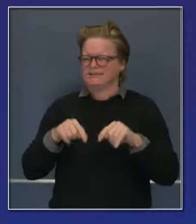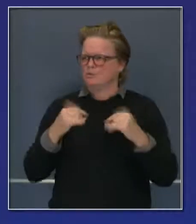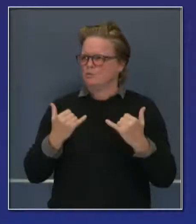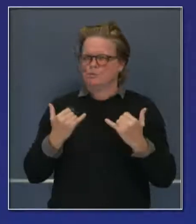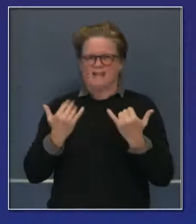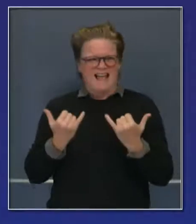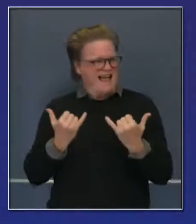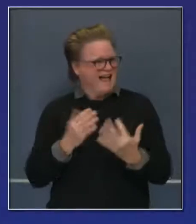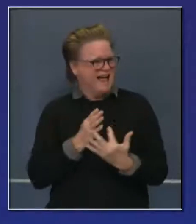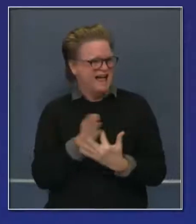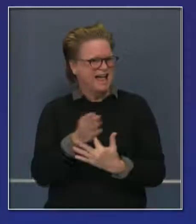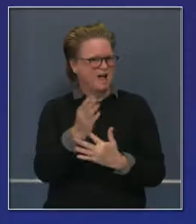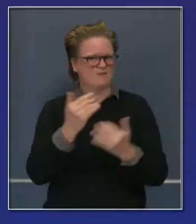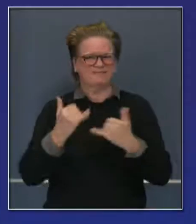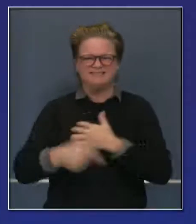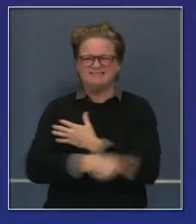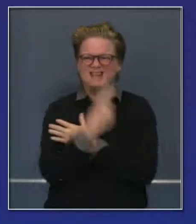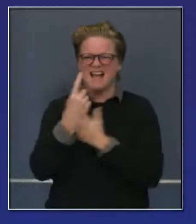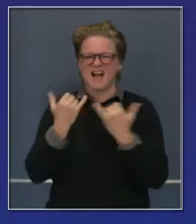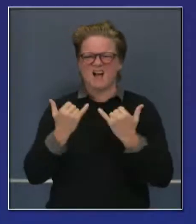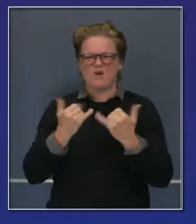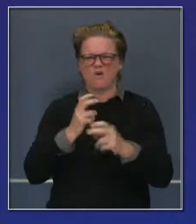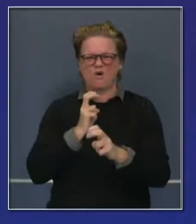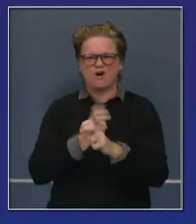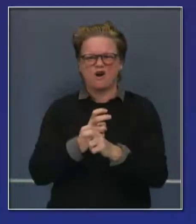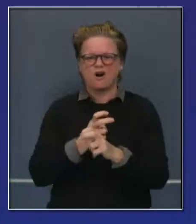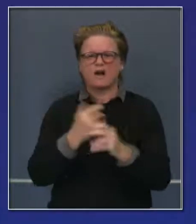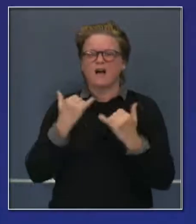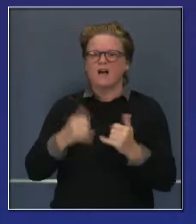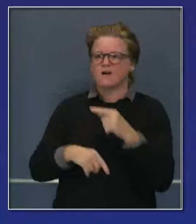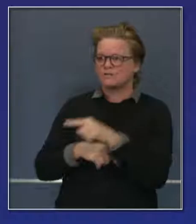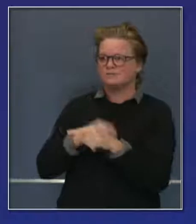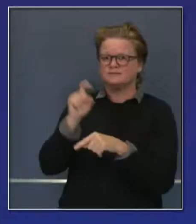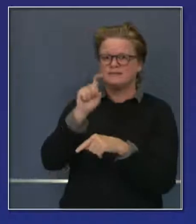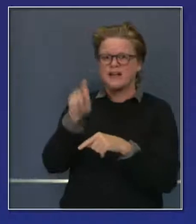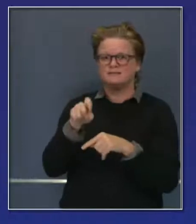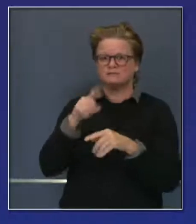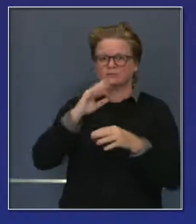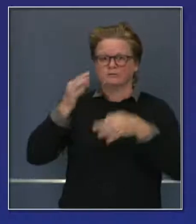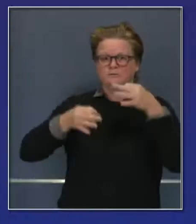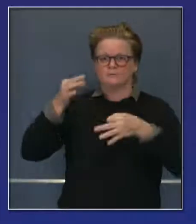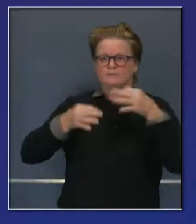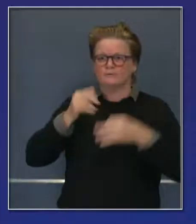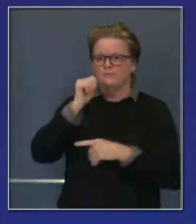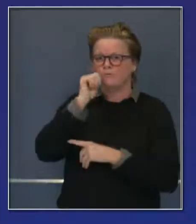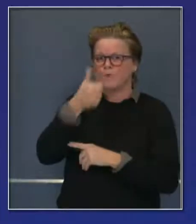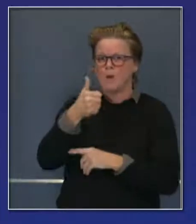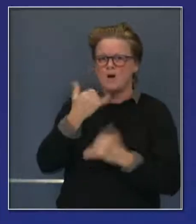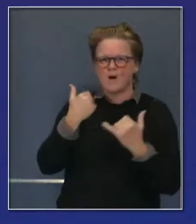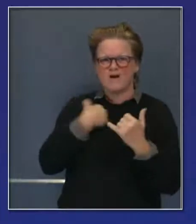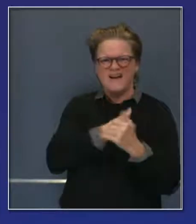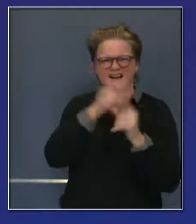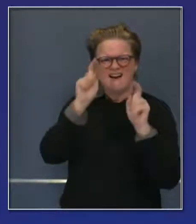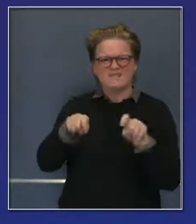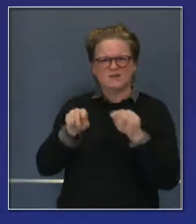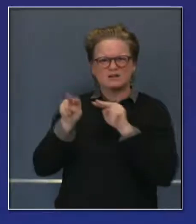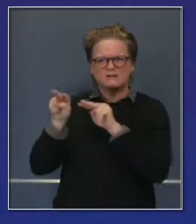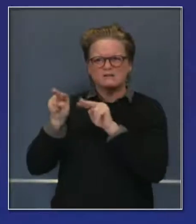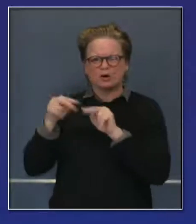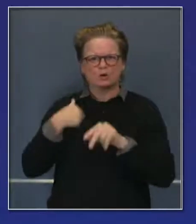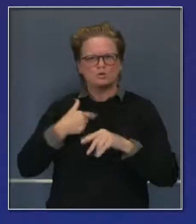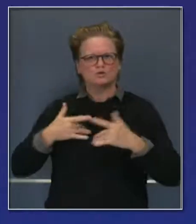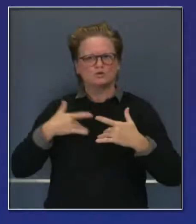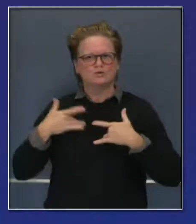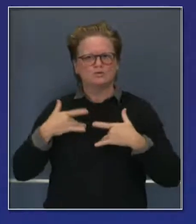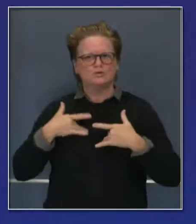profoundly significant to each and every one of you watching. And I'll just remind you, there are many other things that the ACA covers, the donut